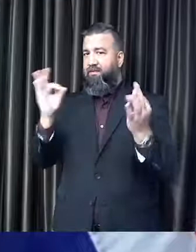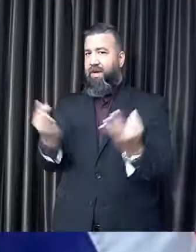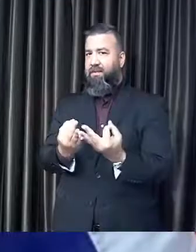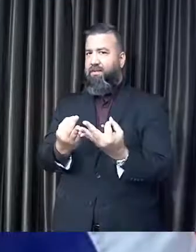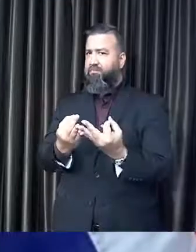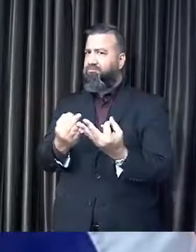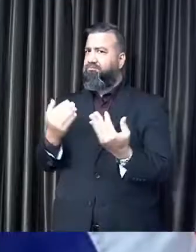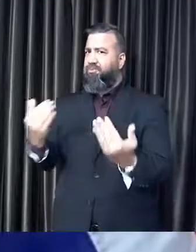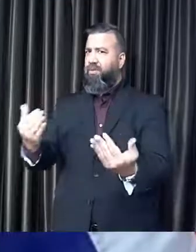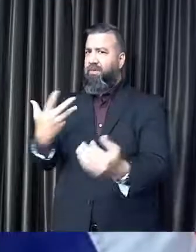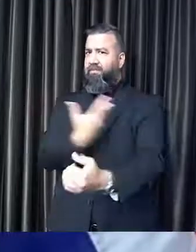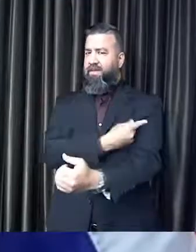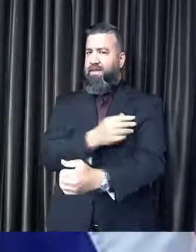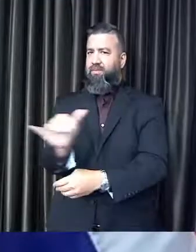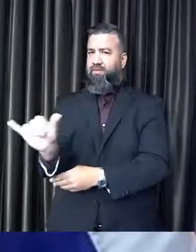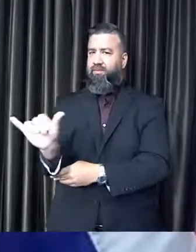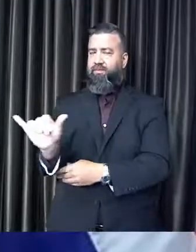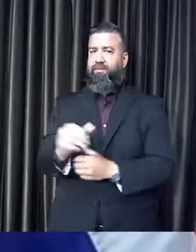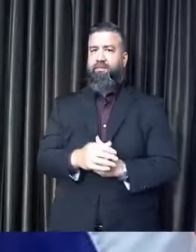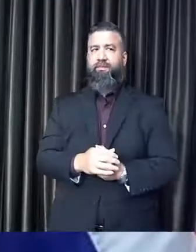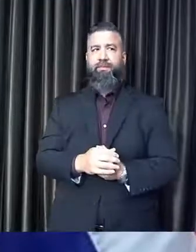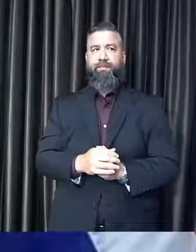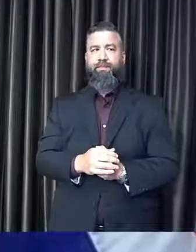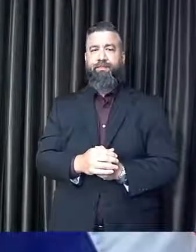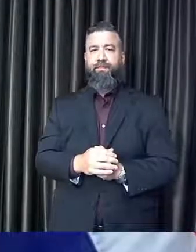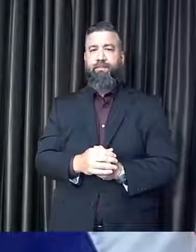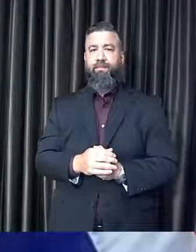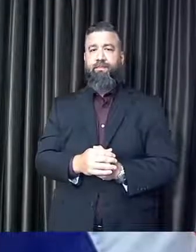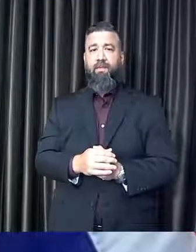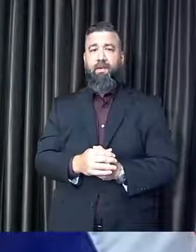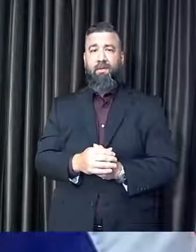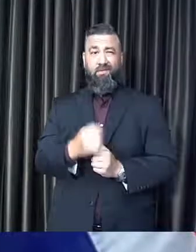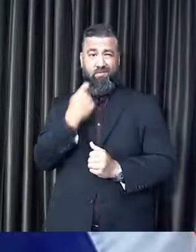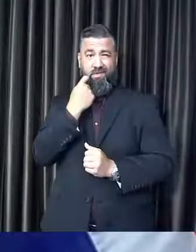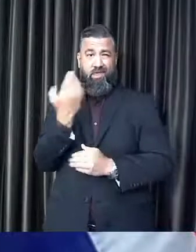together. Last night, the County Council approved spending up to